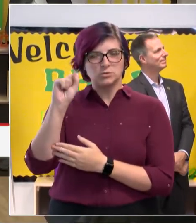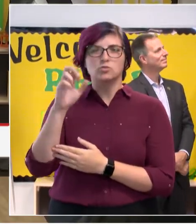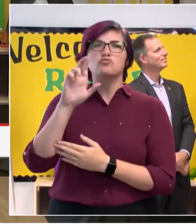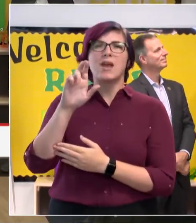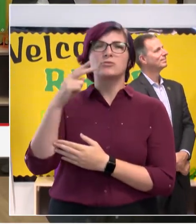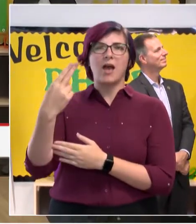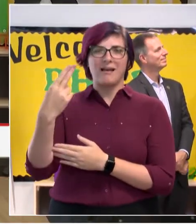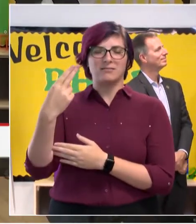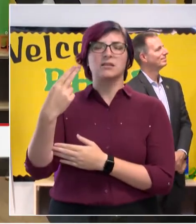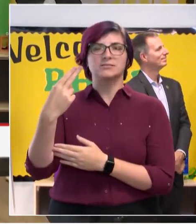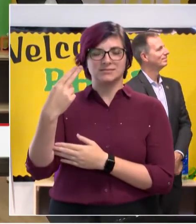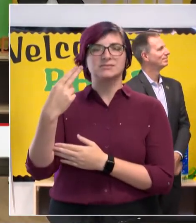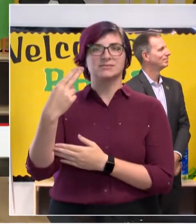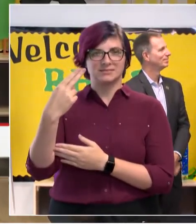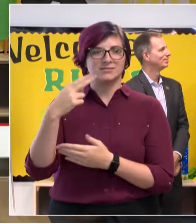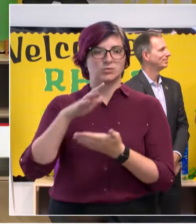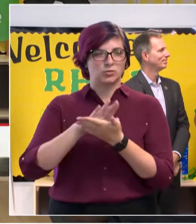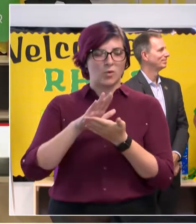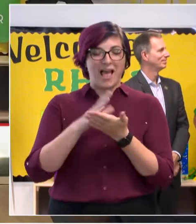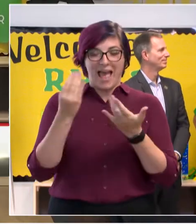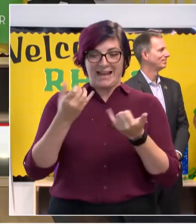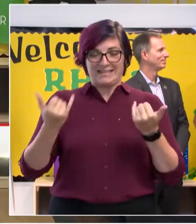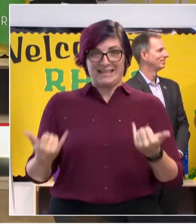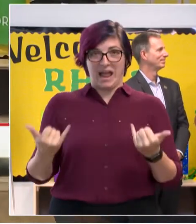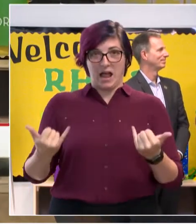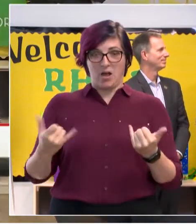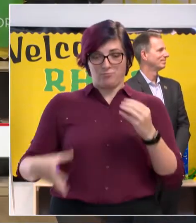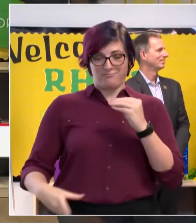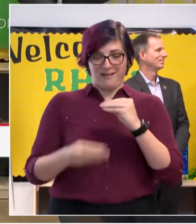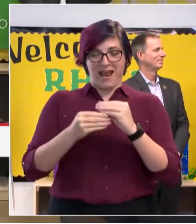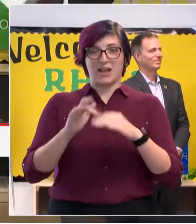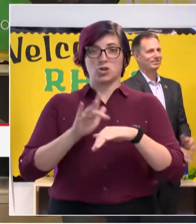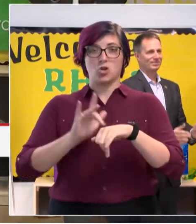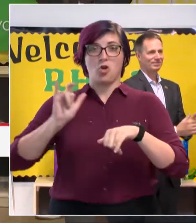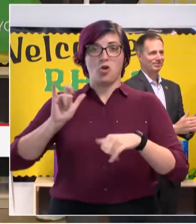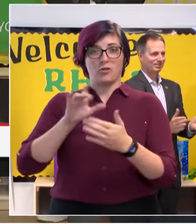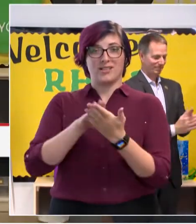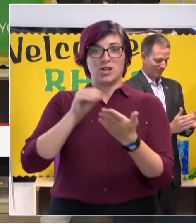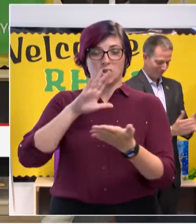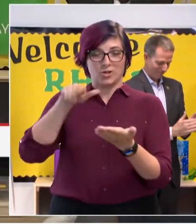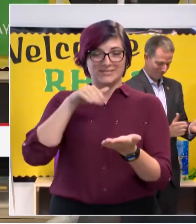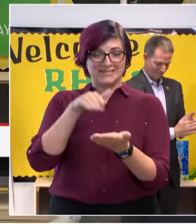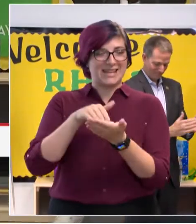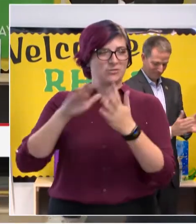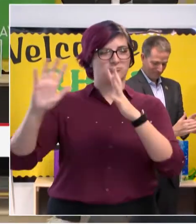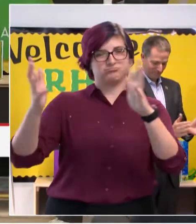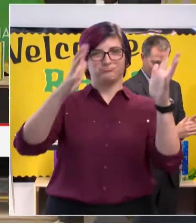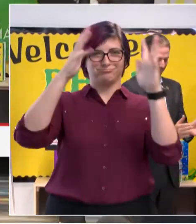historic Randle Highlands Early Learning Center. Give her a big round of applause.